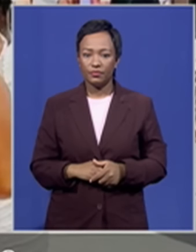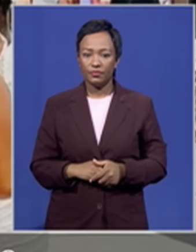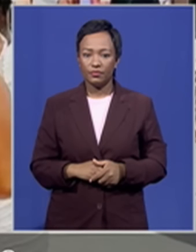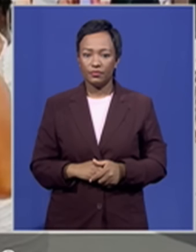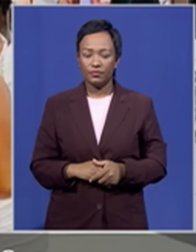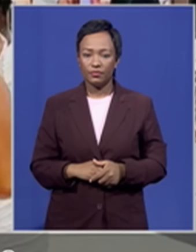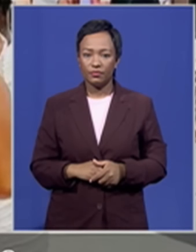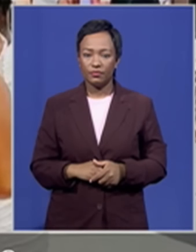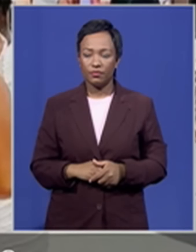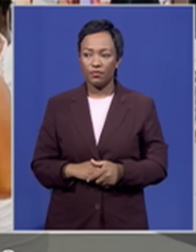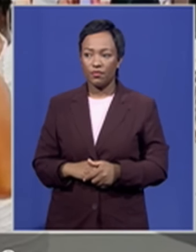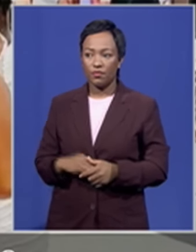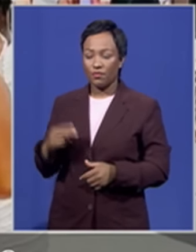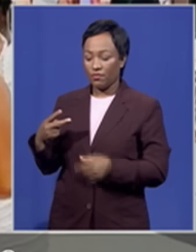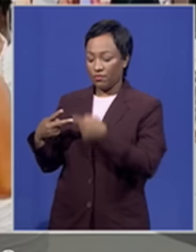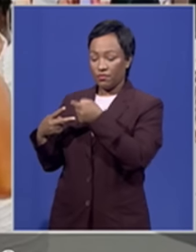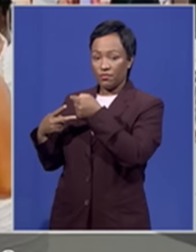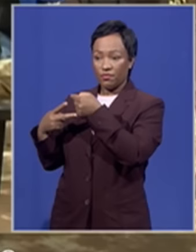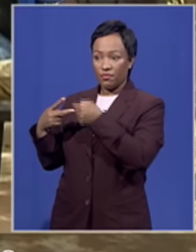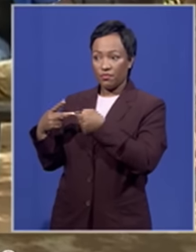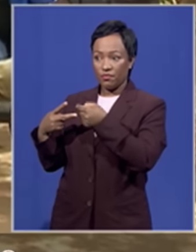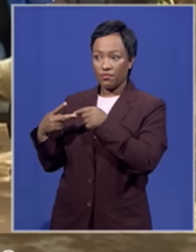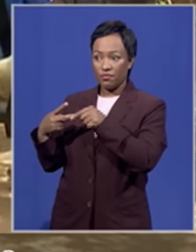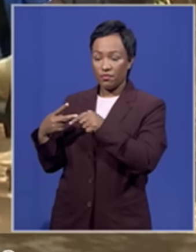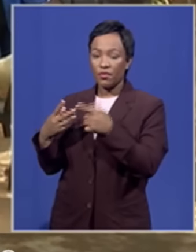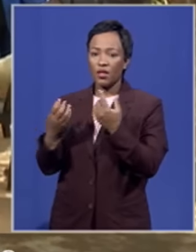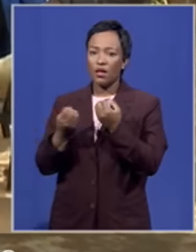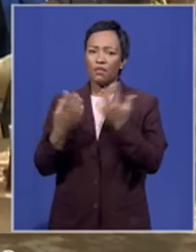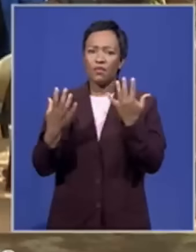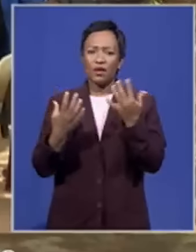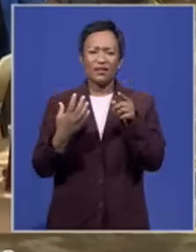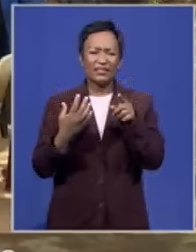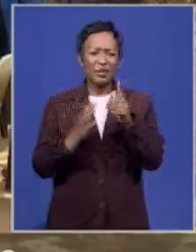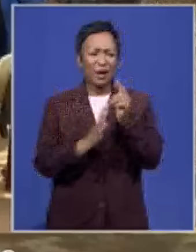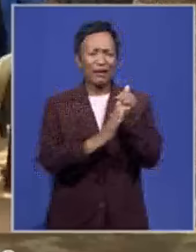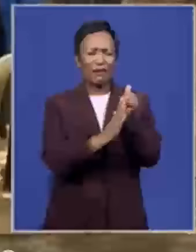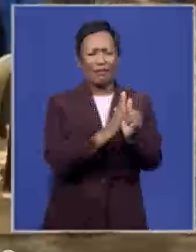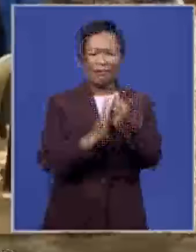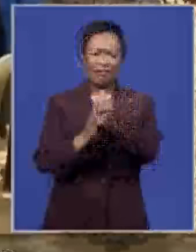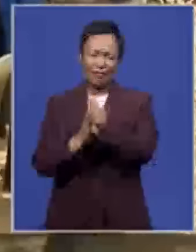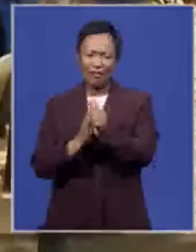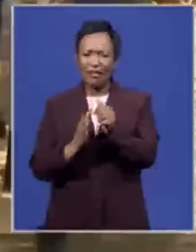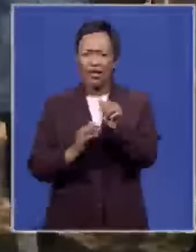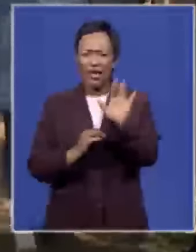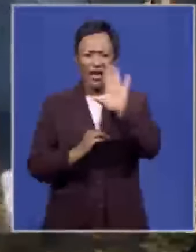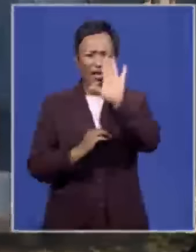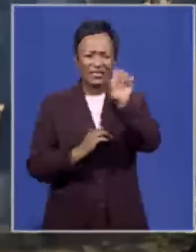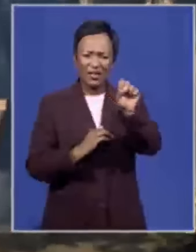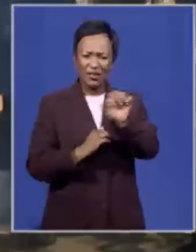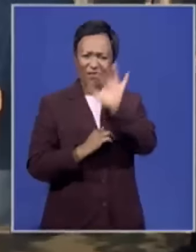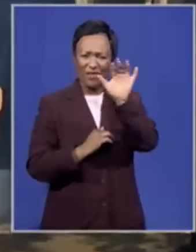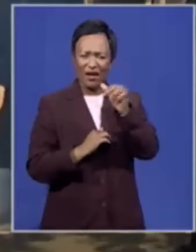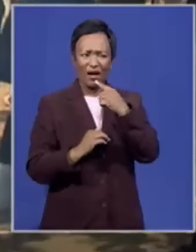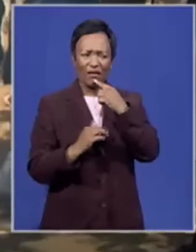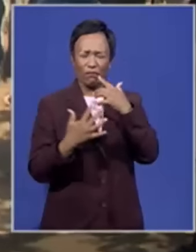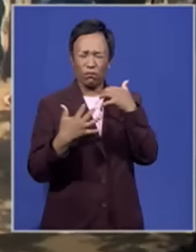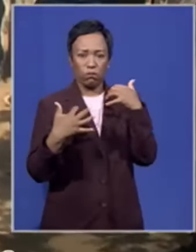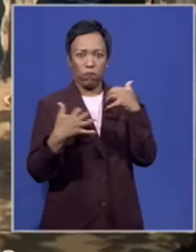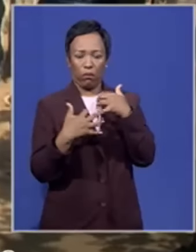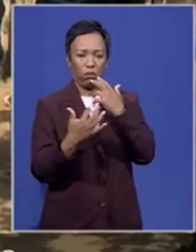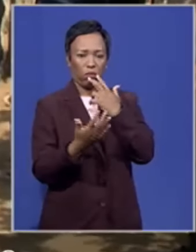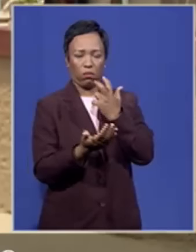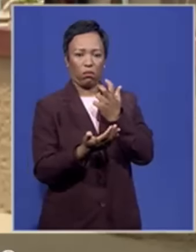Polao ya tshiamo maramaga le balese maramaga e tlogetse Afrika Borwa e tshwere megono le go makala. Gabiale dithulaganyo tša